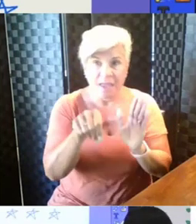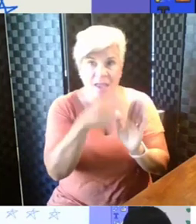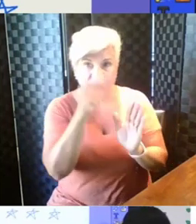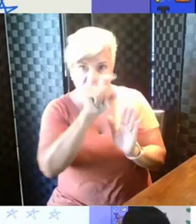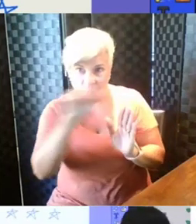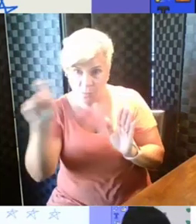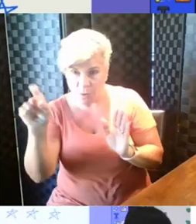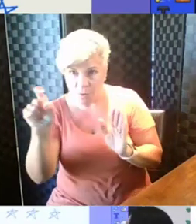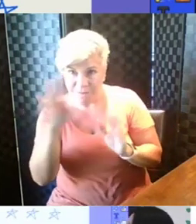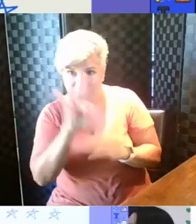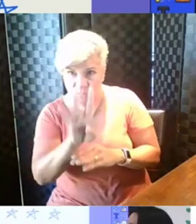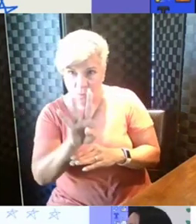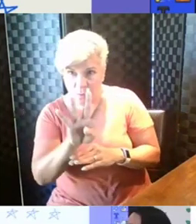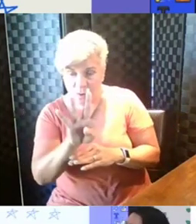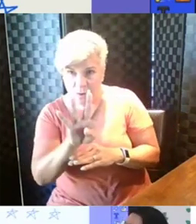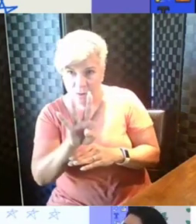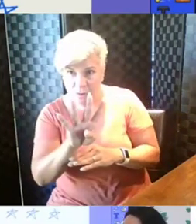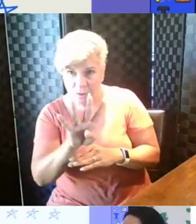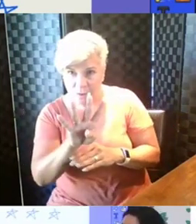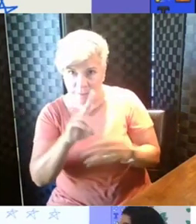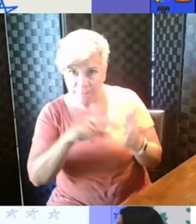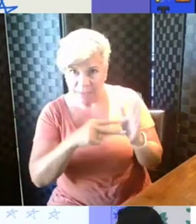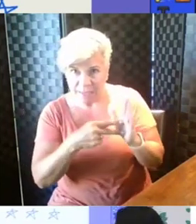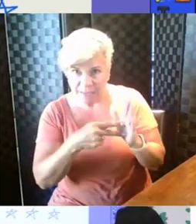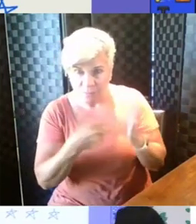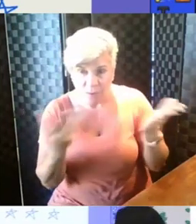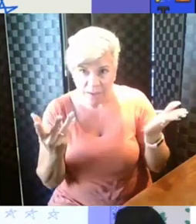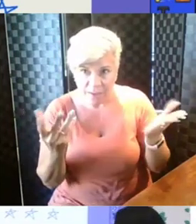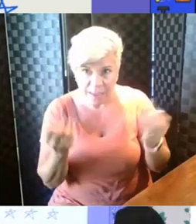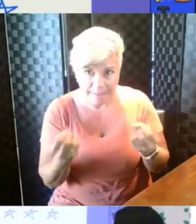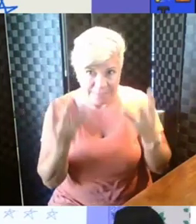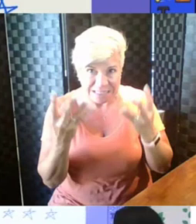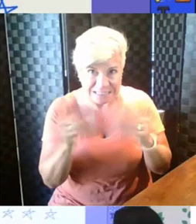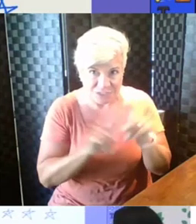another row of 4, that means we have